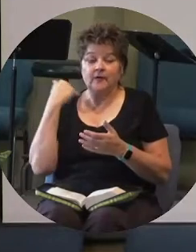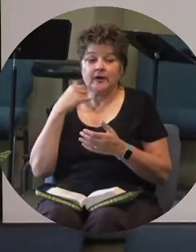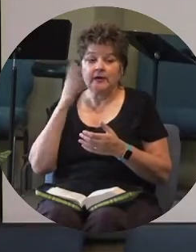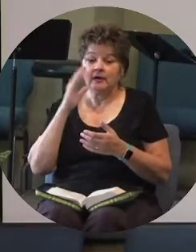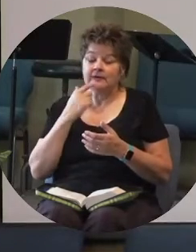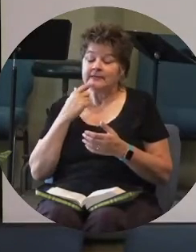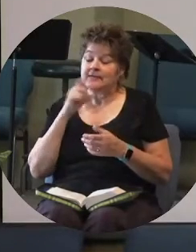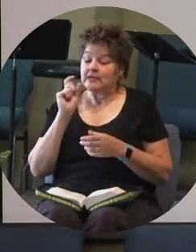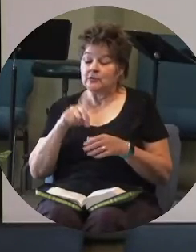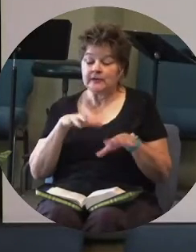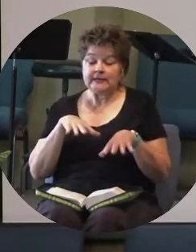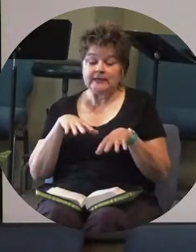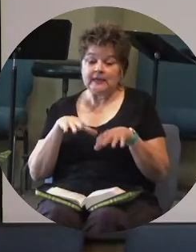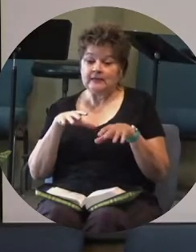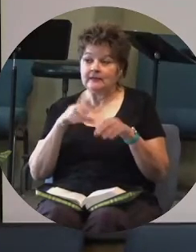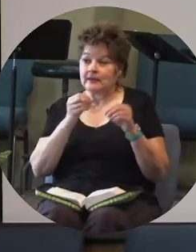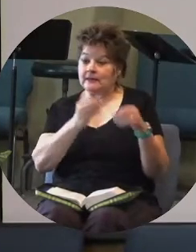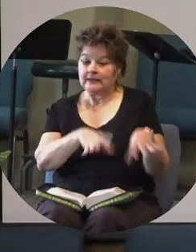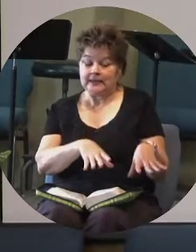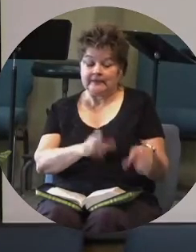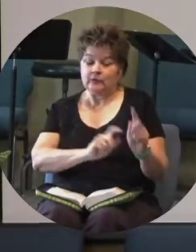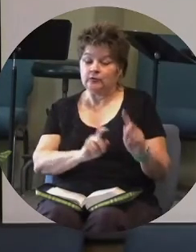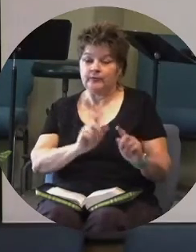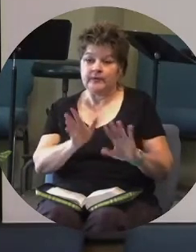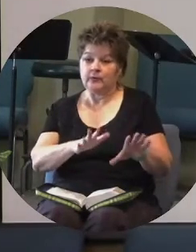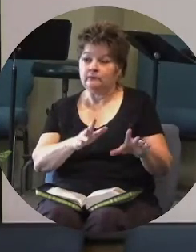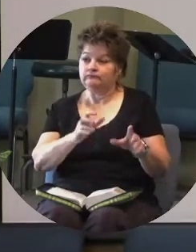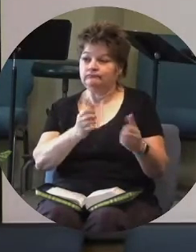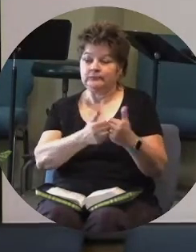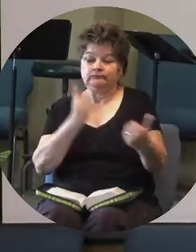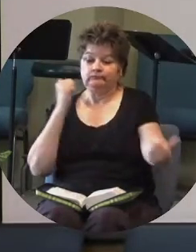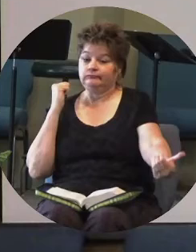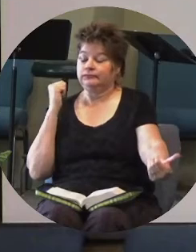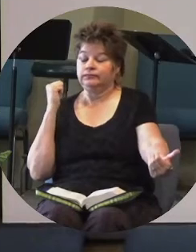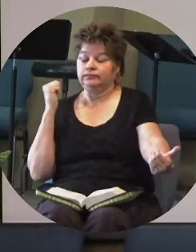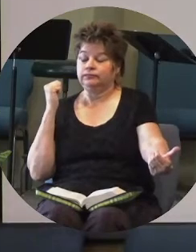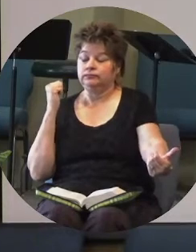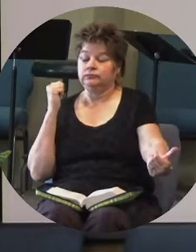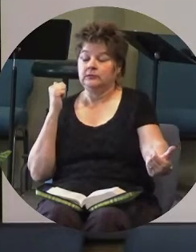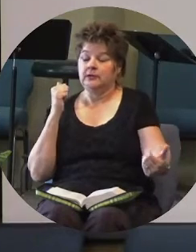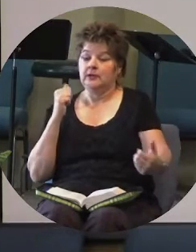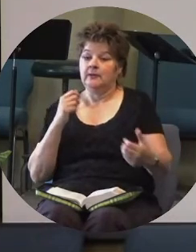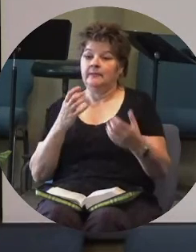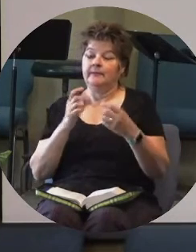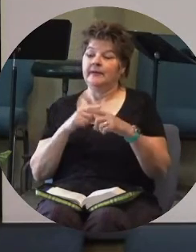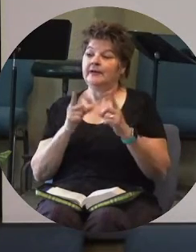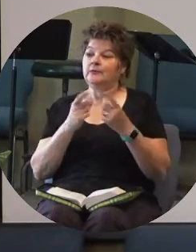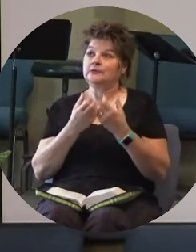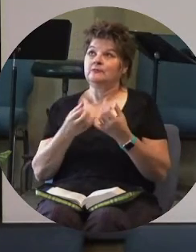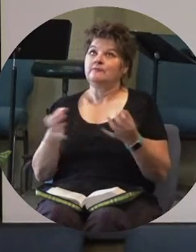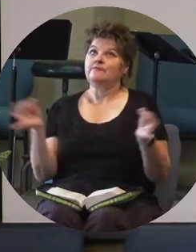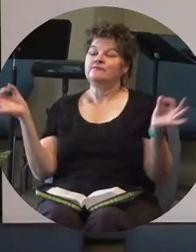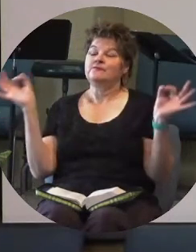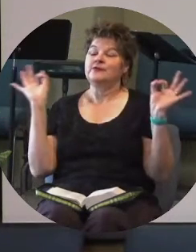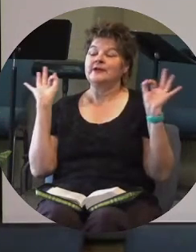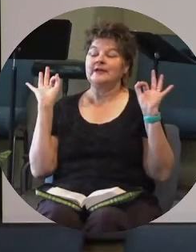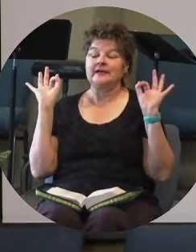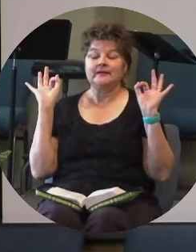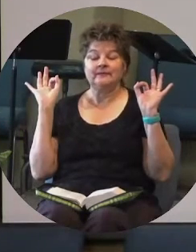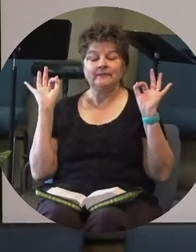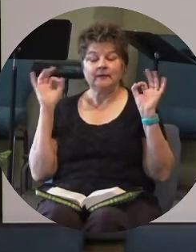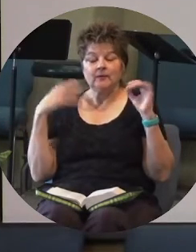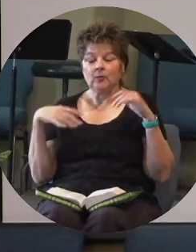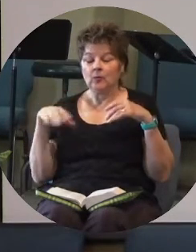you need to leave those people alone. You need to get away from them. It was so freeing. But boy, I tell you